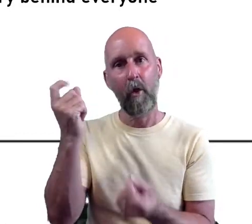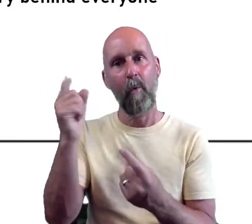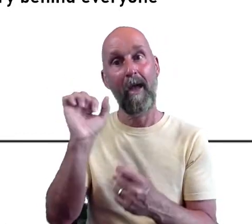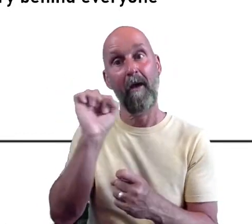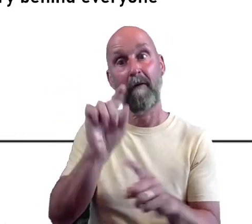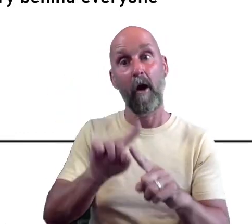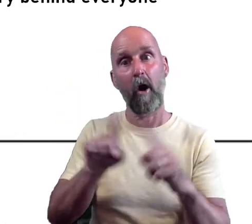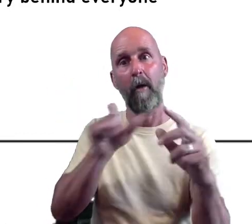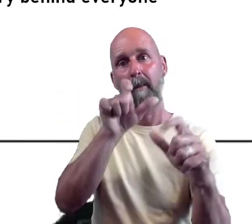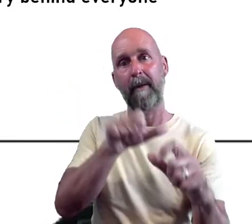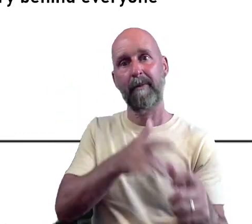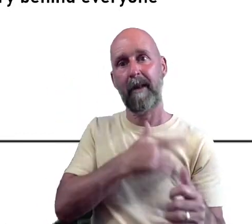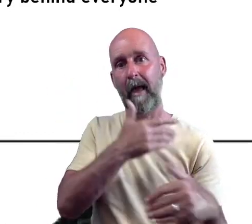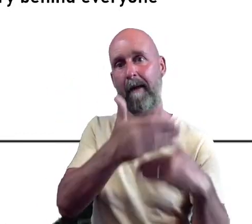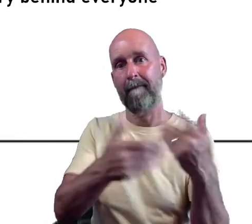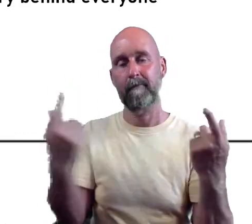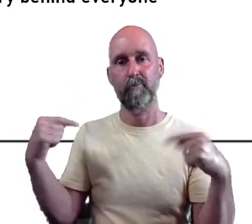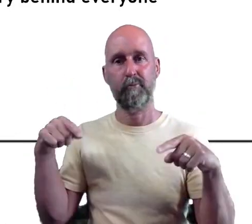lived at the same time as yours.